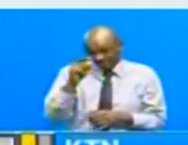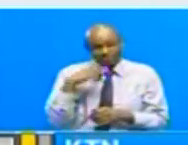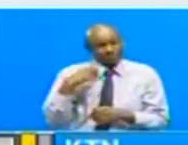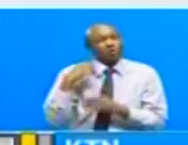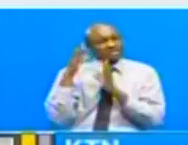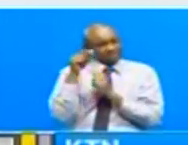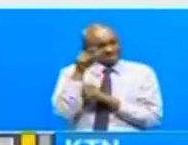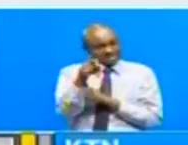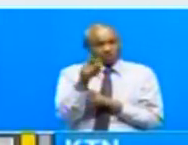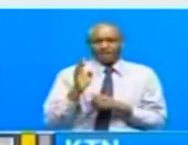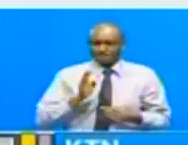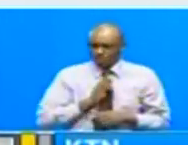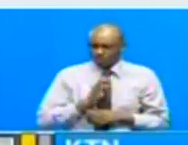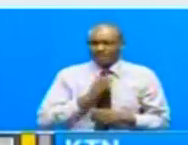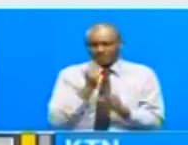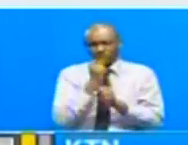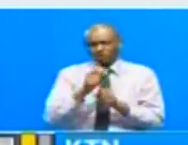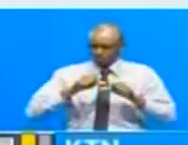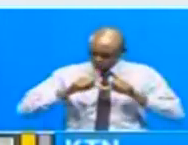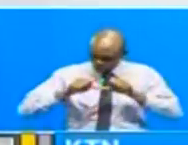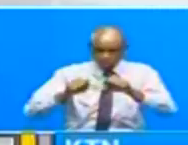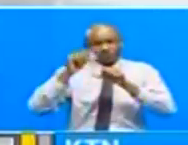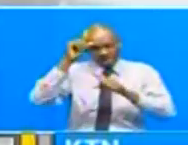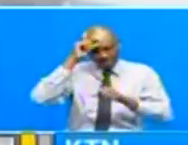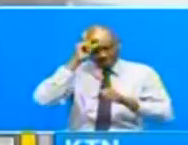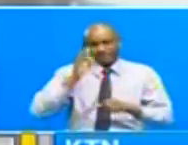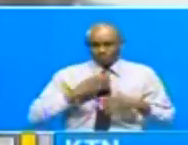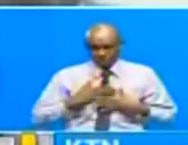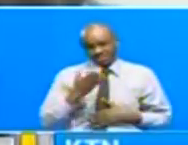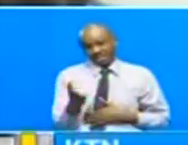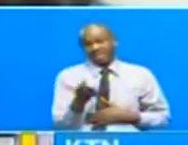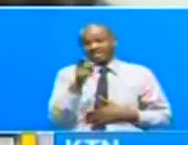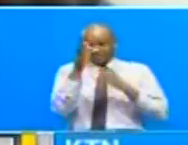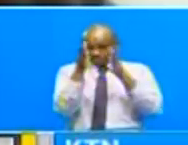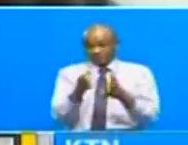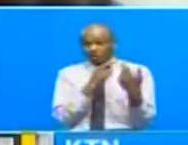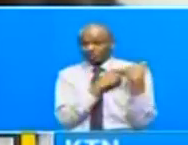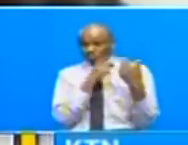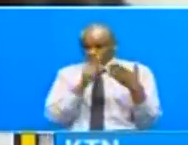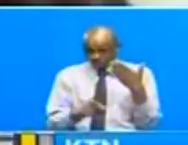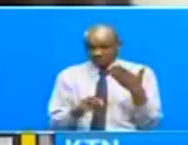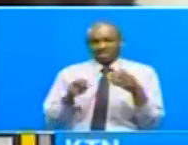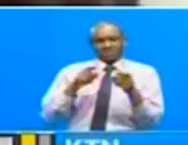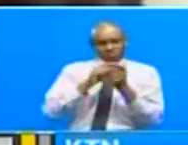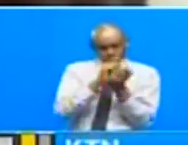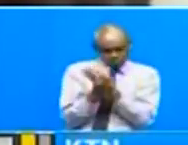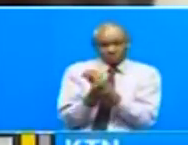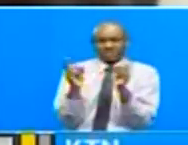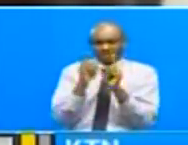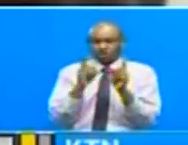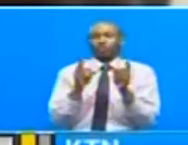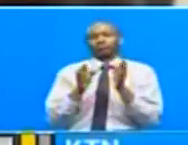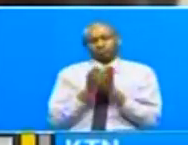anticipated, as the board was keen on ensuring continuity at the government body. Wangusi will be tasked with overseeing the transition to digital